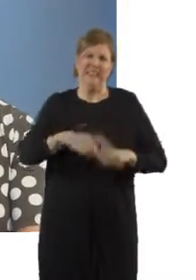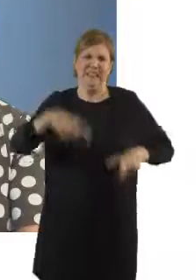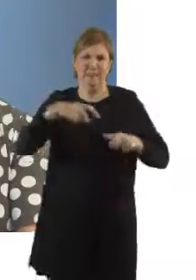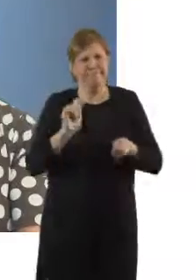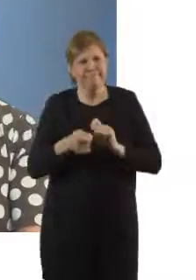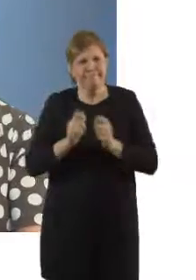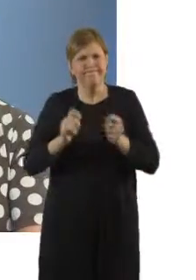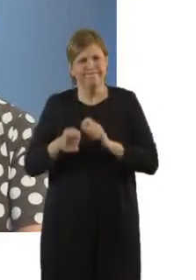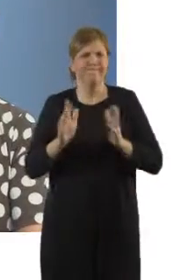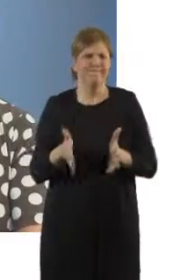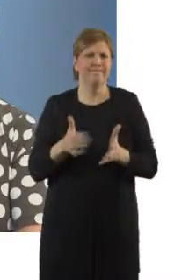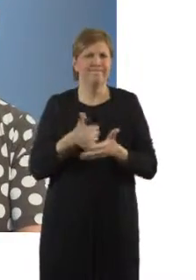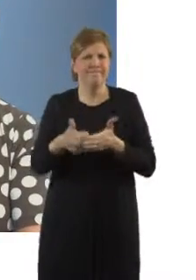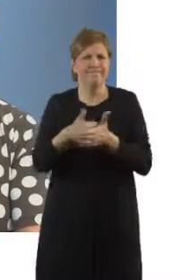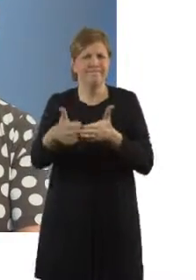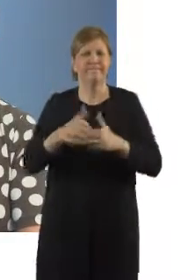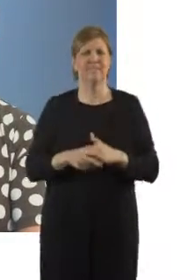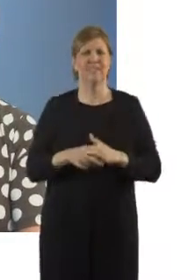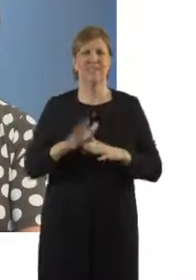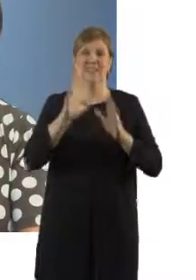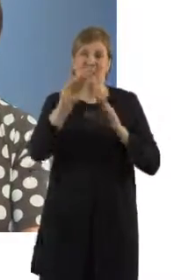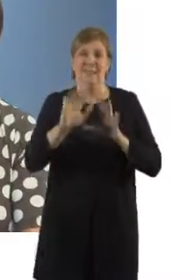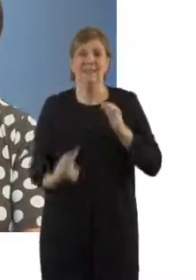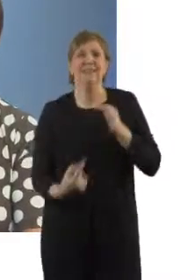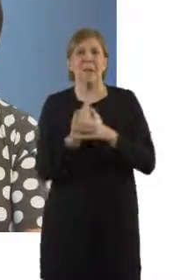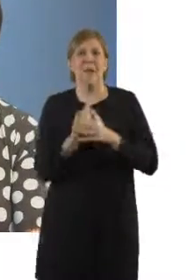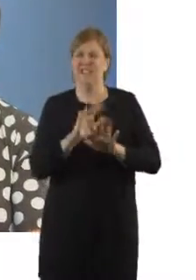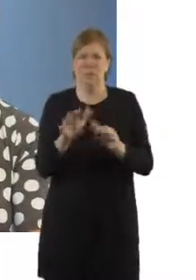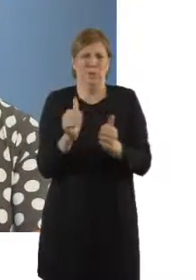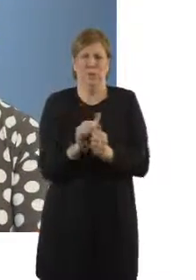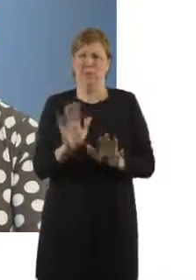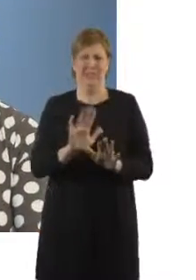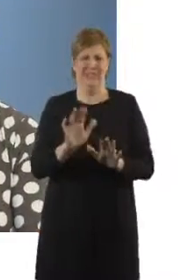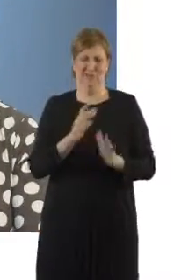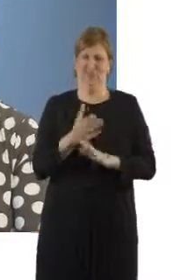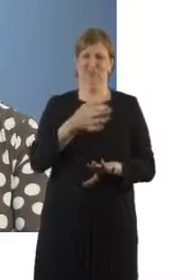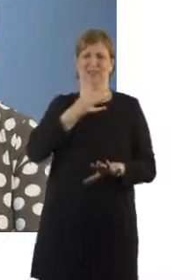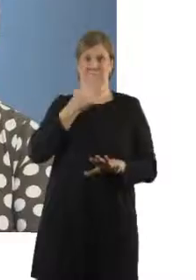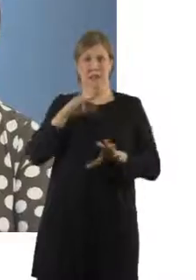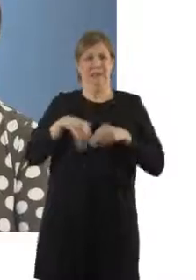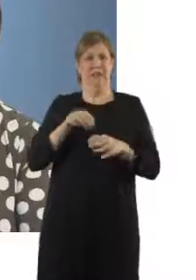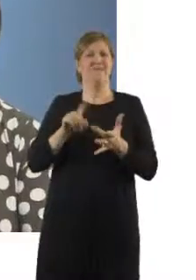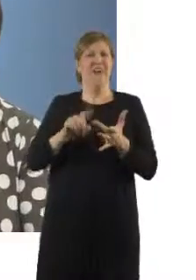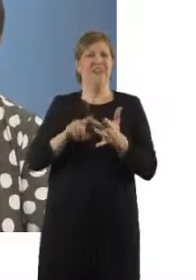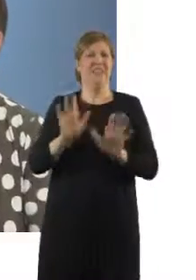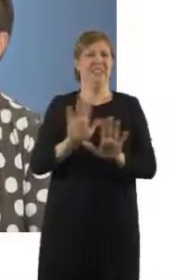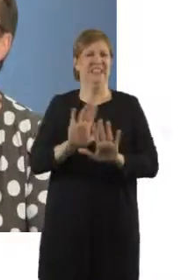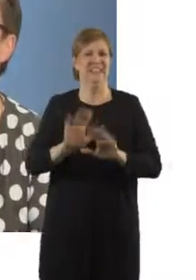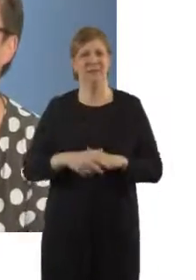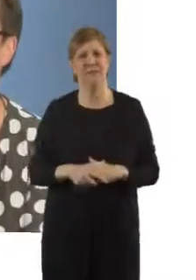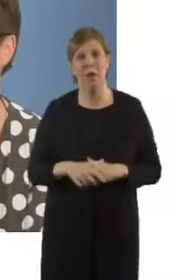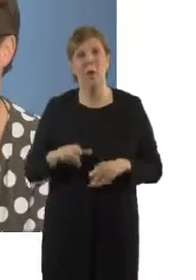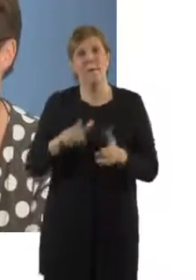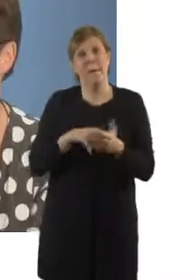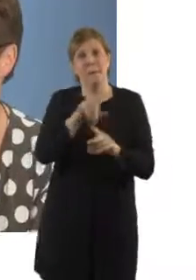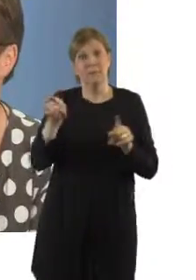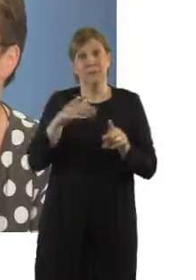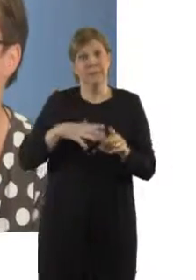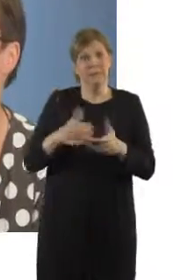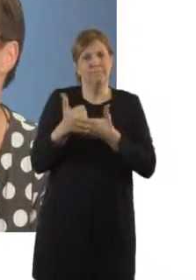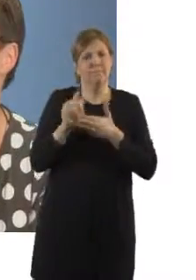sanitary towel regularly, and I should mention that tampons are not suitable due to the risk of infection. Mums should get